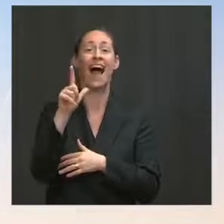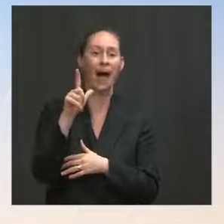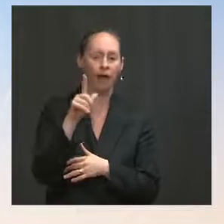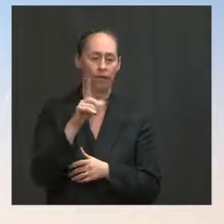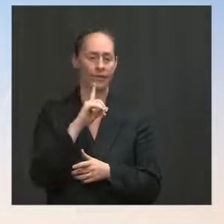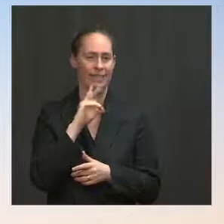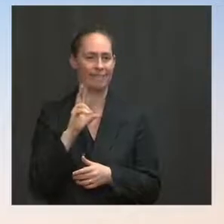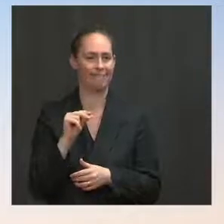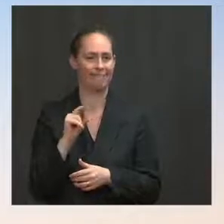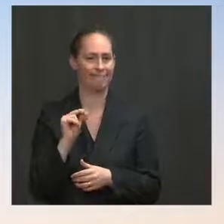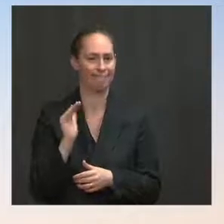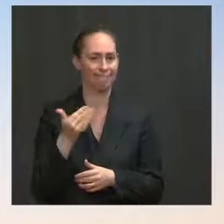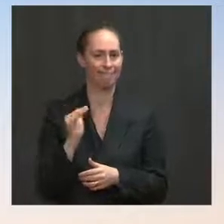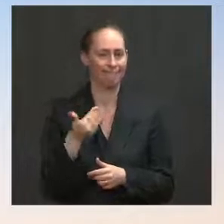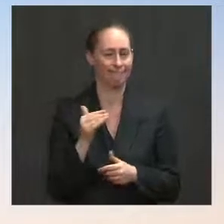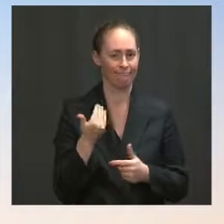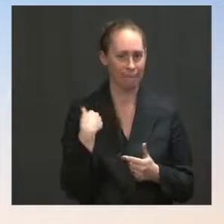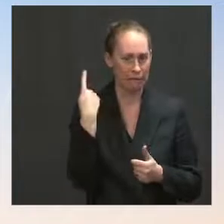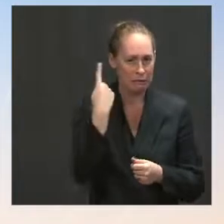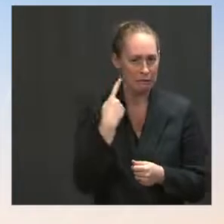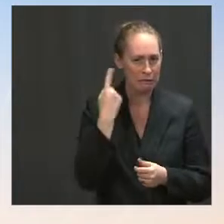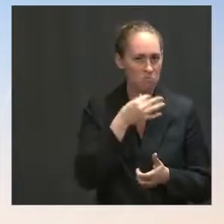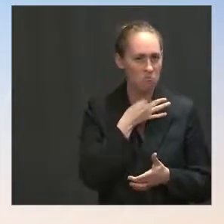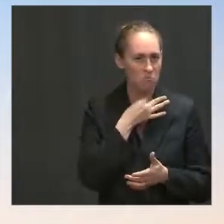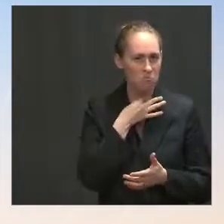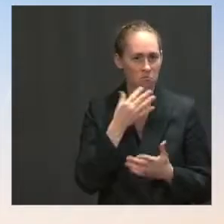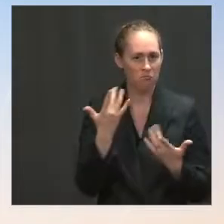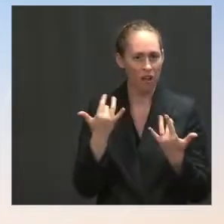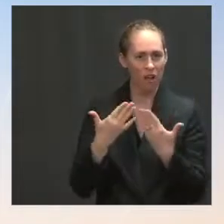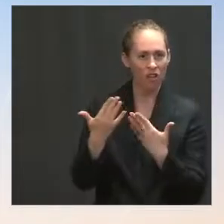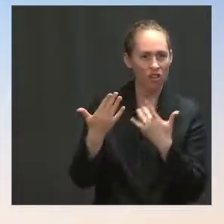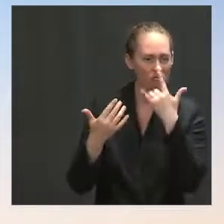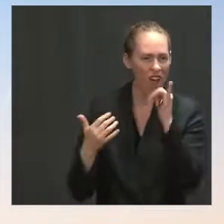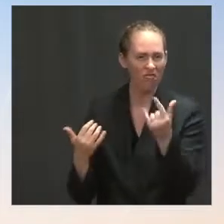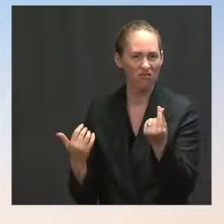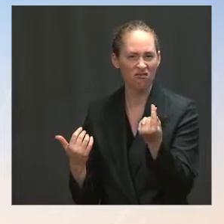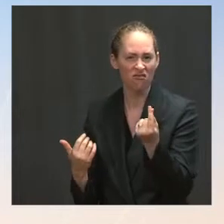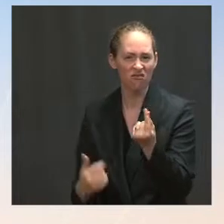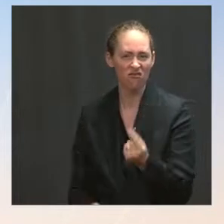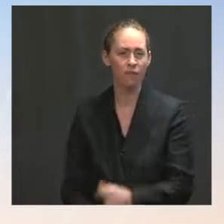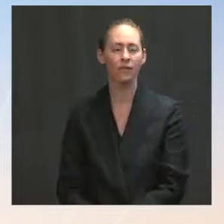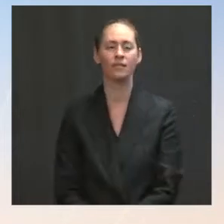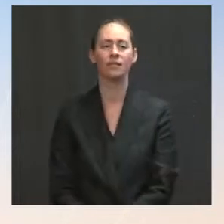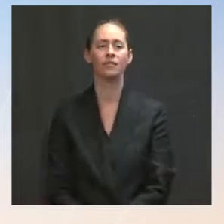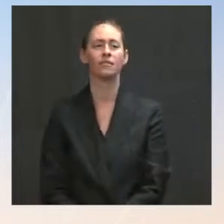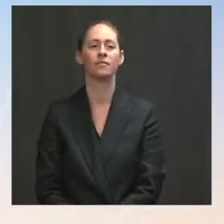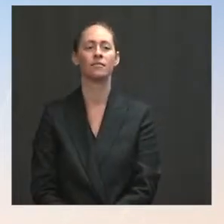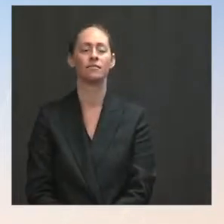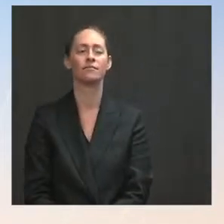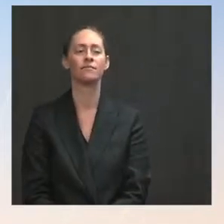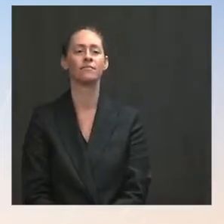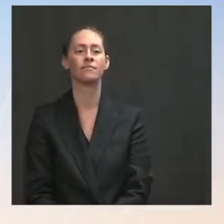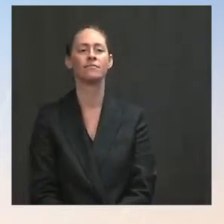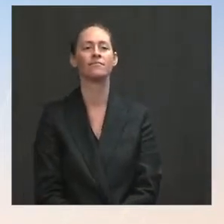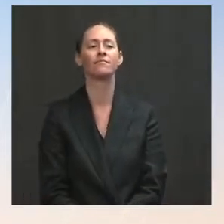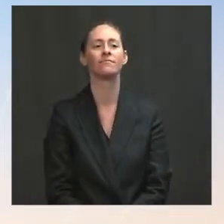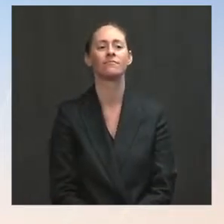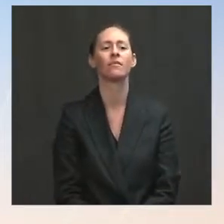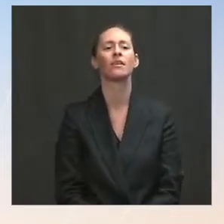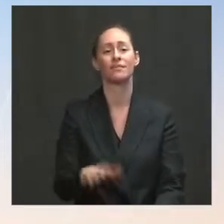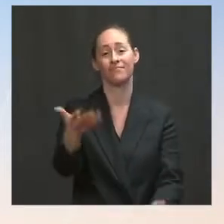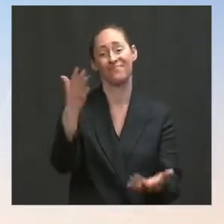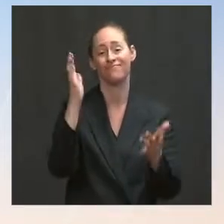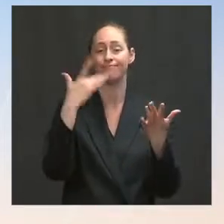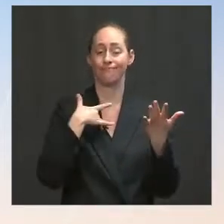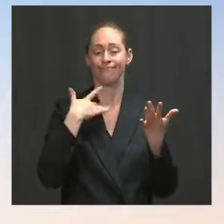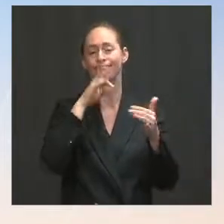is going to move forward in the next couple days? We expect there to be some significant ups and downs, but we